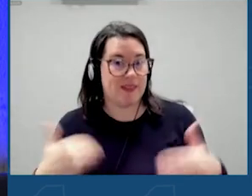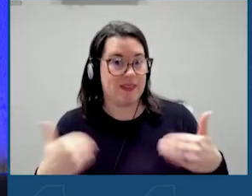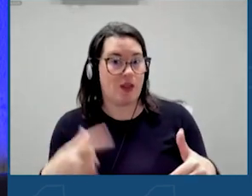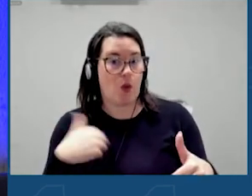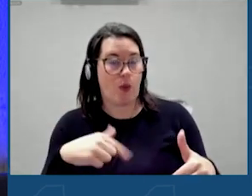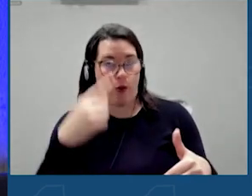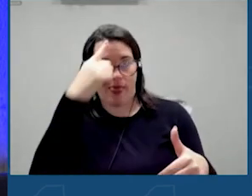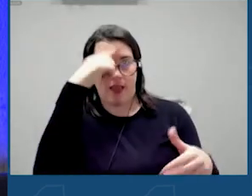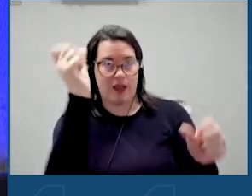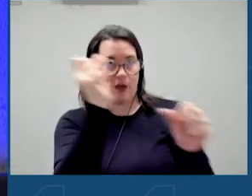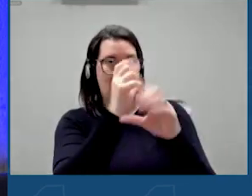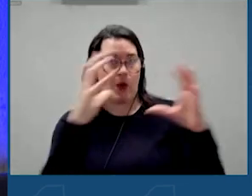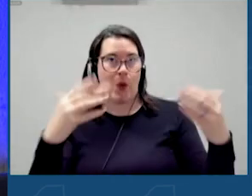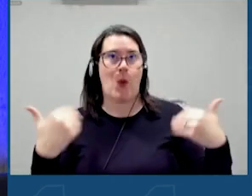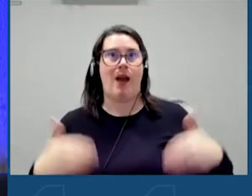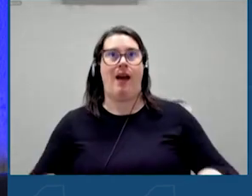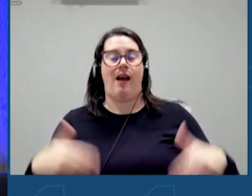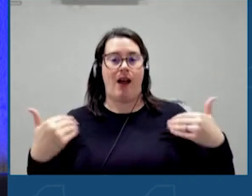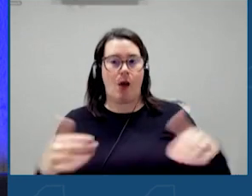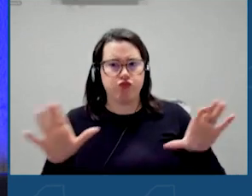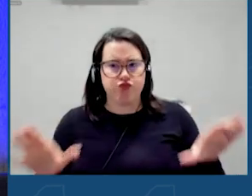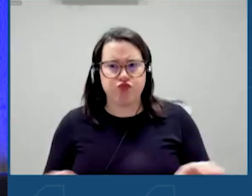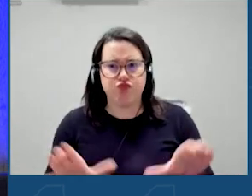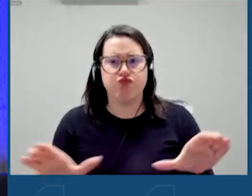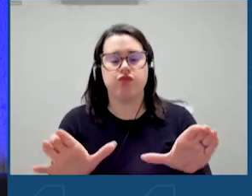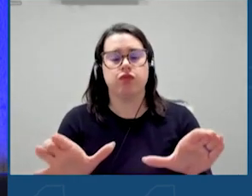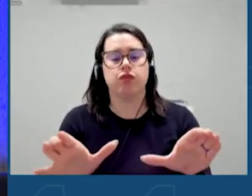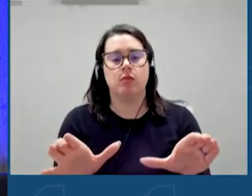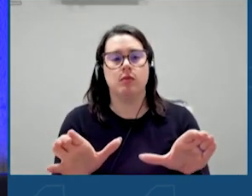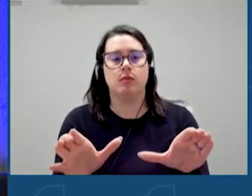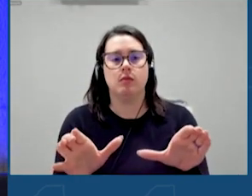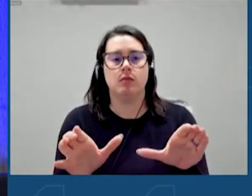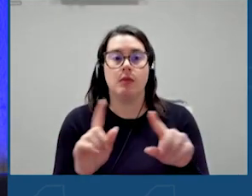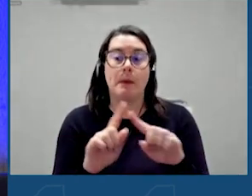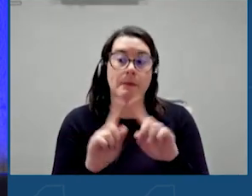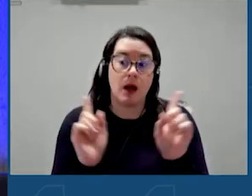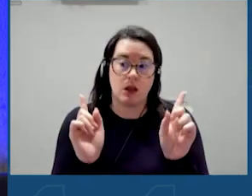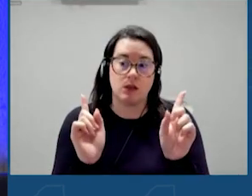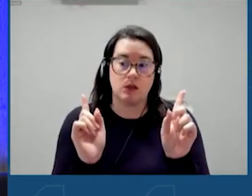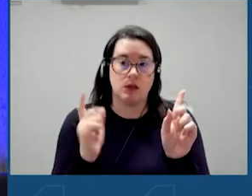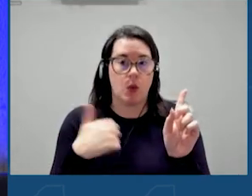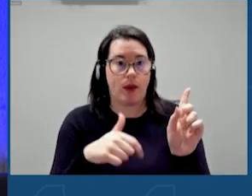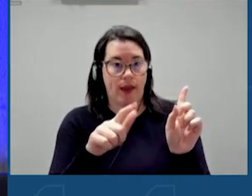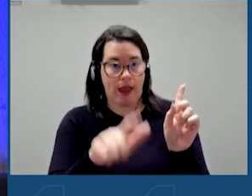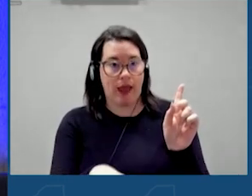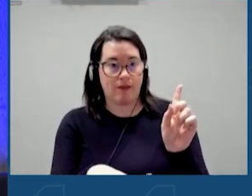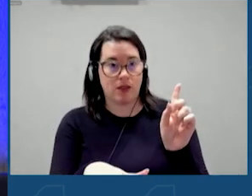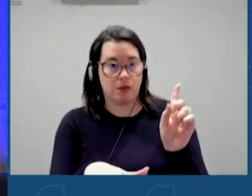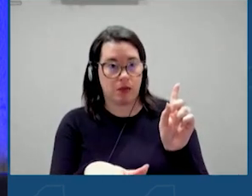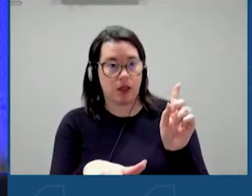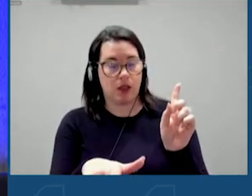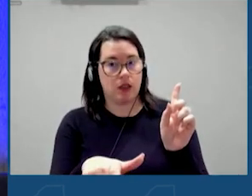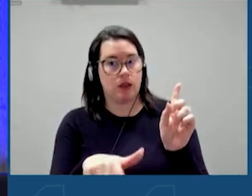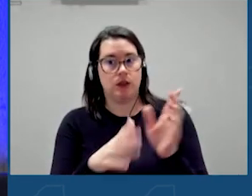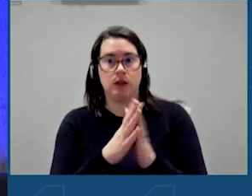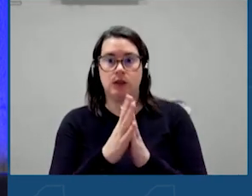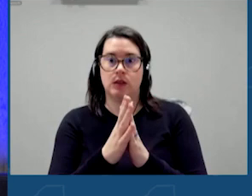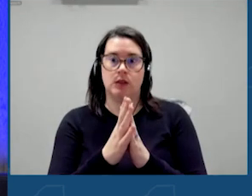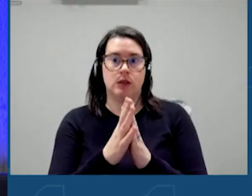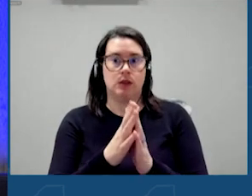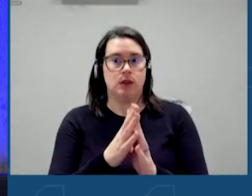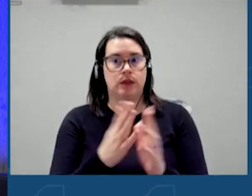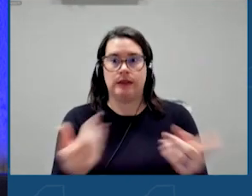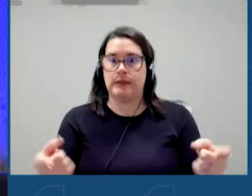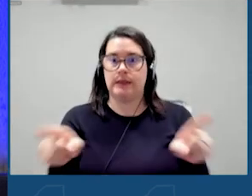we're thinking bold, we're acting bold. But we have to be just as bold and audacious in the housing